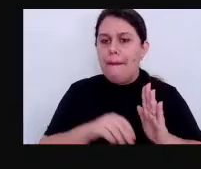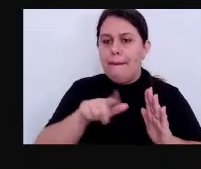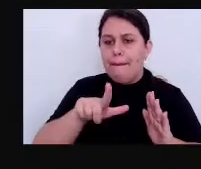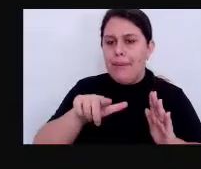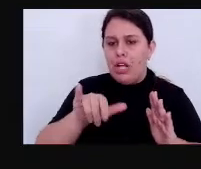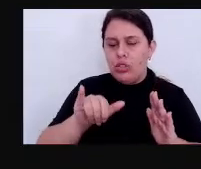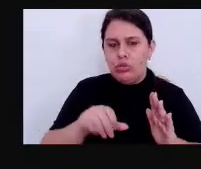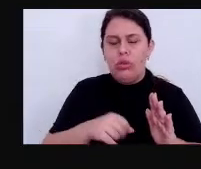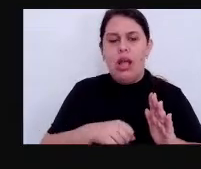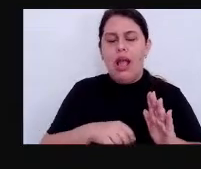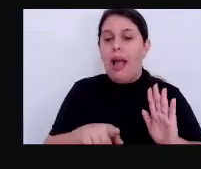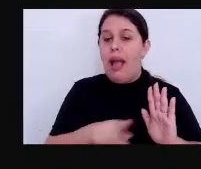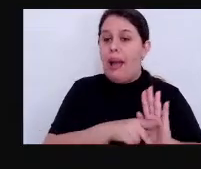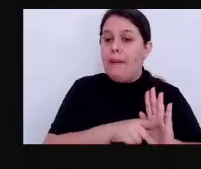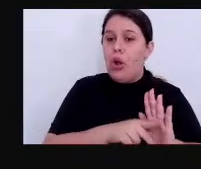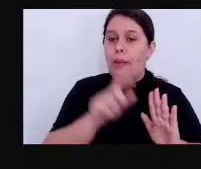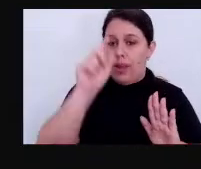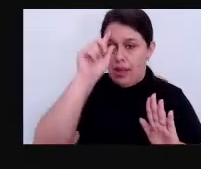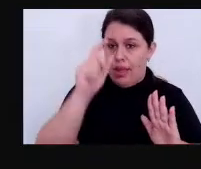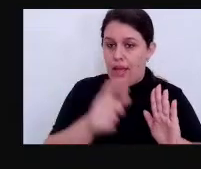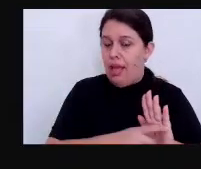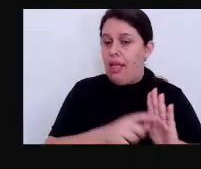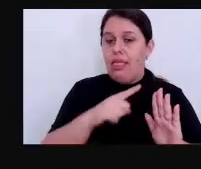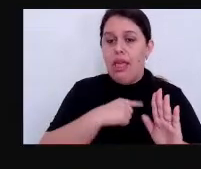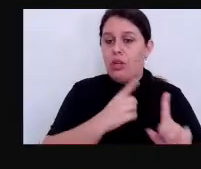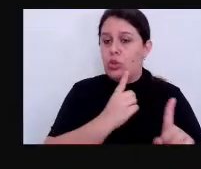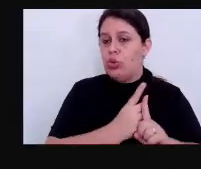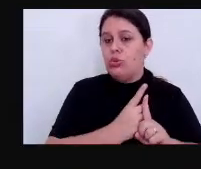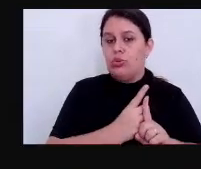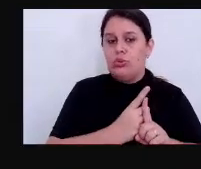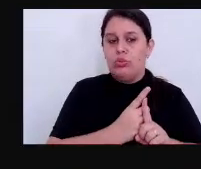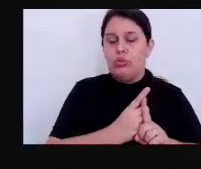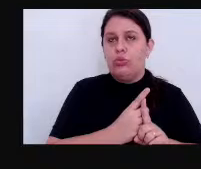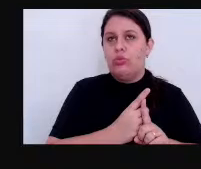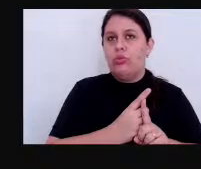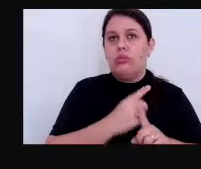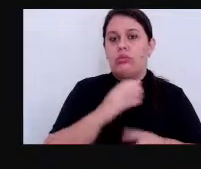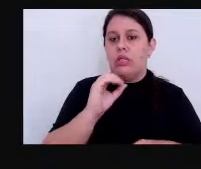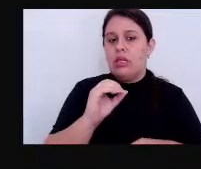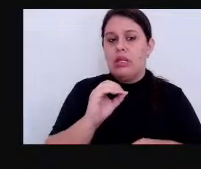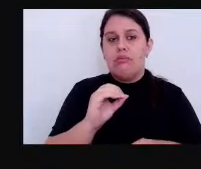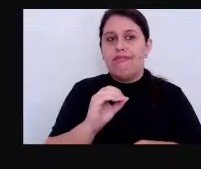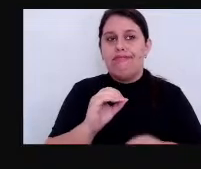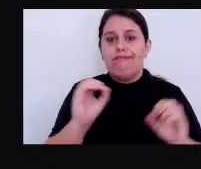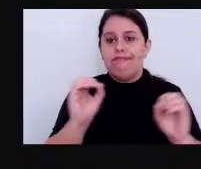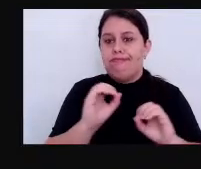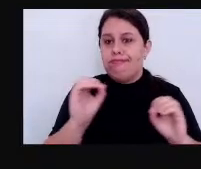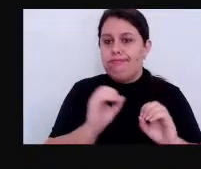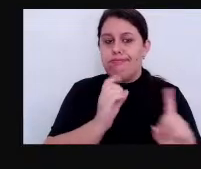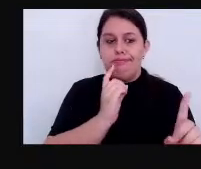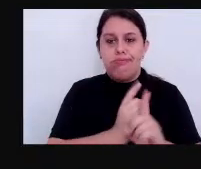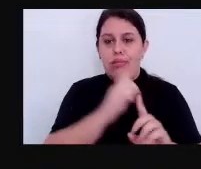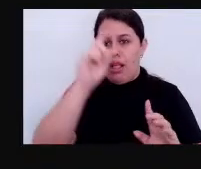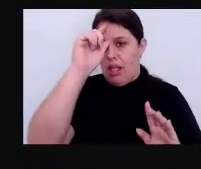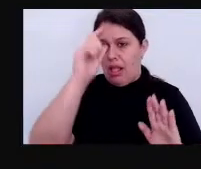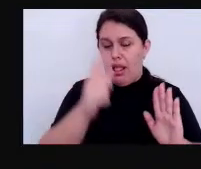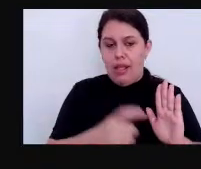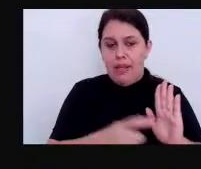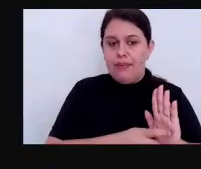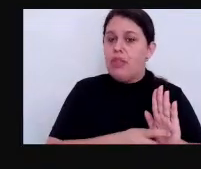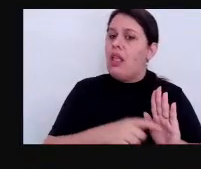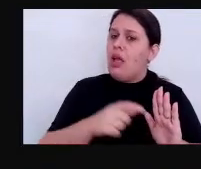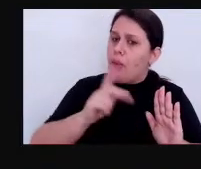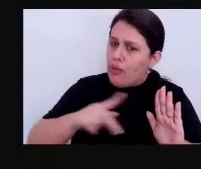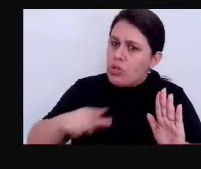GPT-0 or any AI detector. So there are tools out there that we can easily use as teachers. And if anything is high stakes,